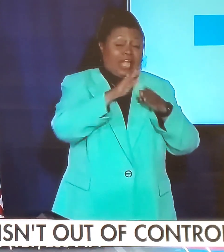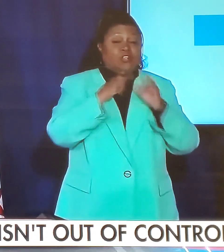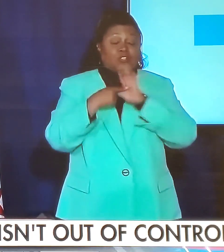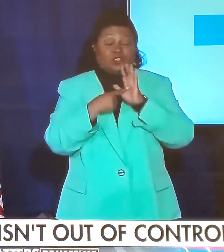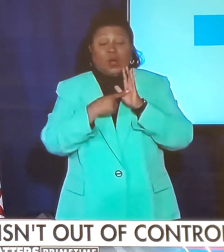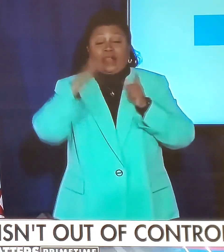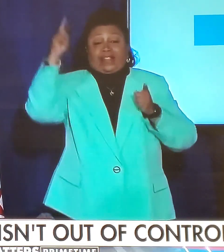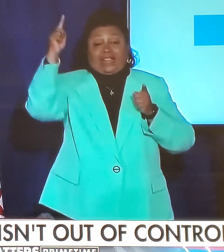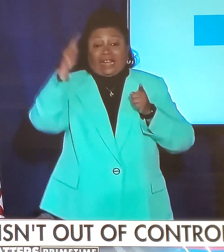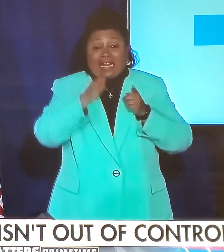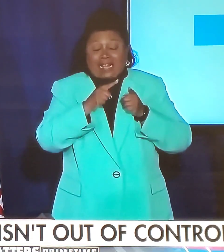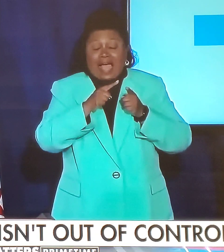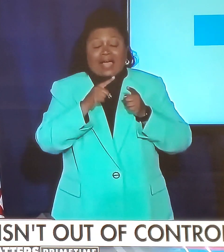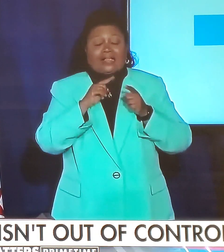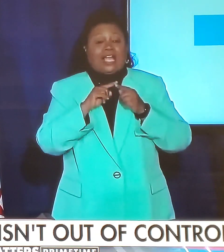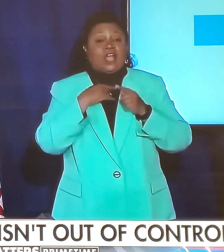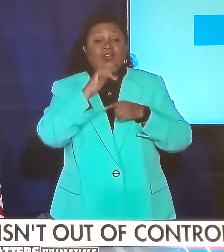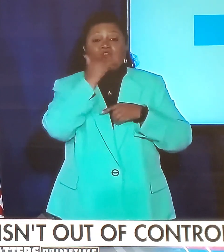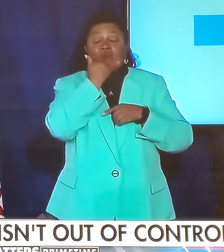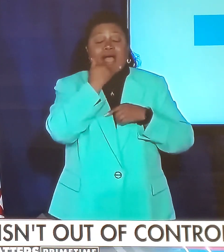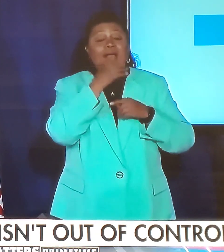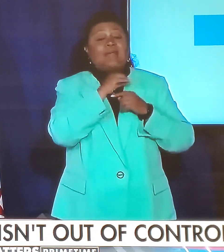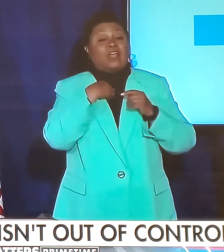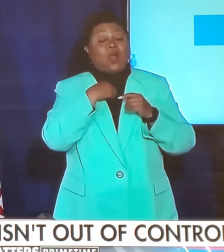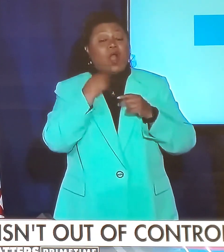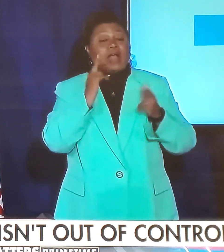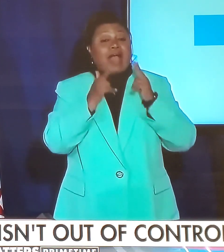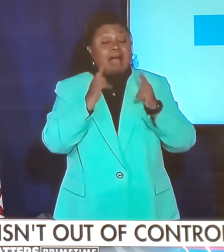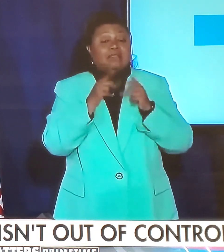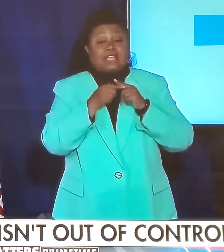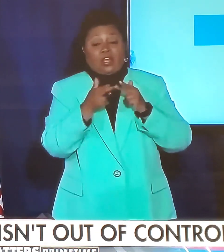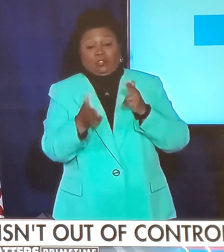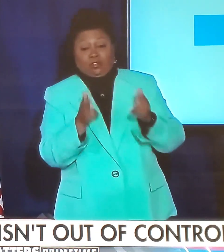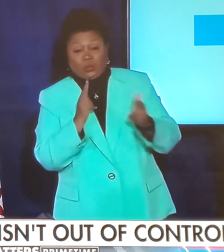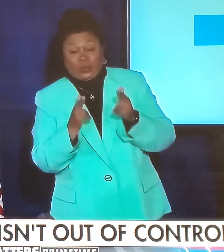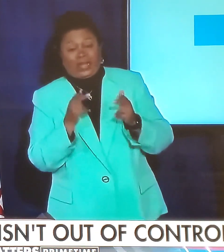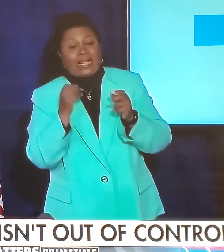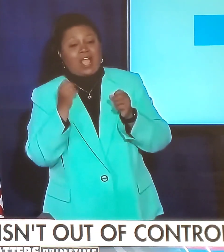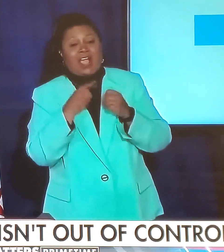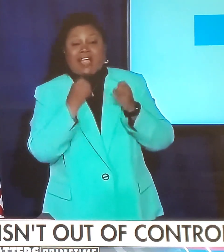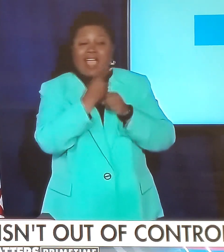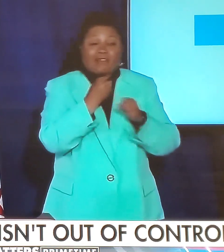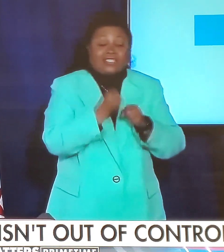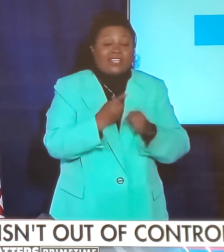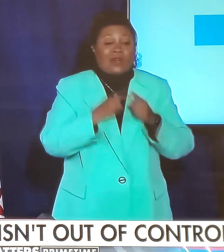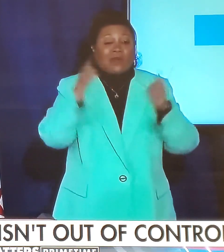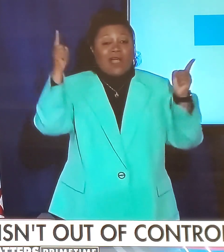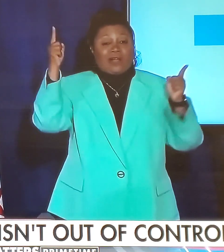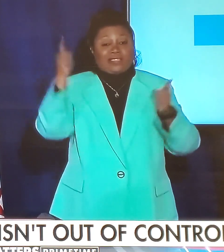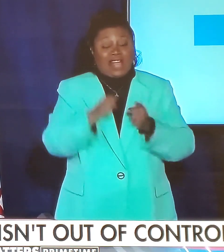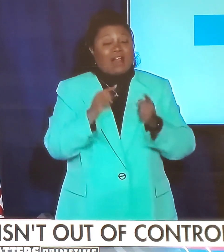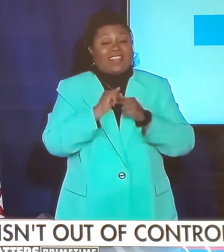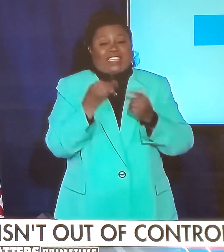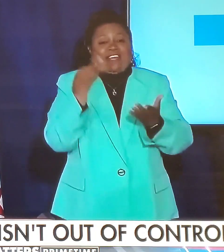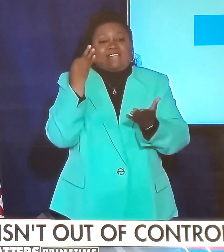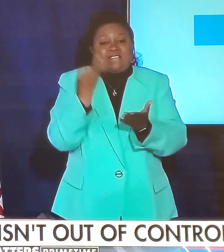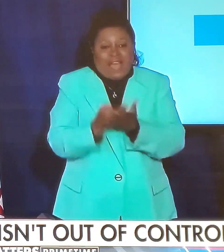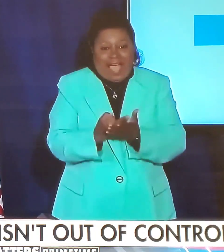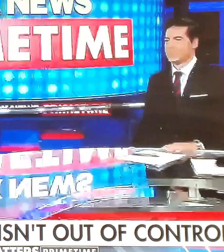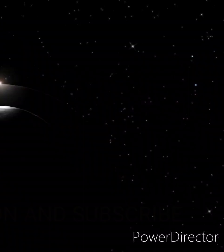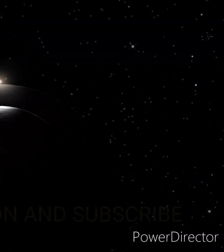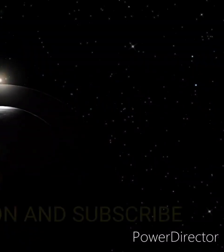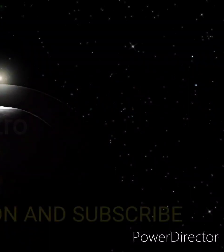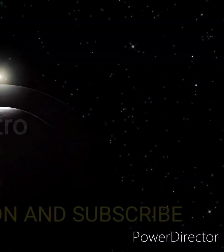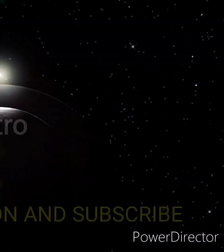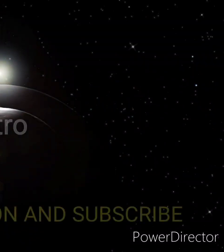showed the decline in crime, and our homicides and our shootings year over year are down. That's a fact, sir.